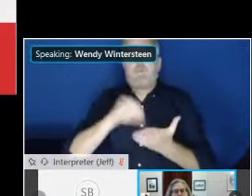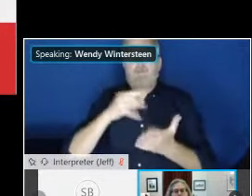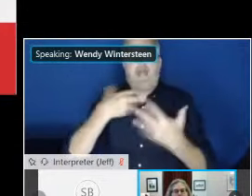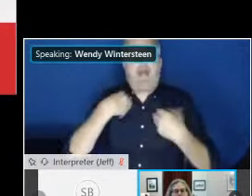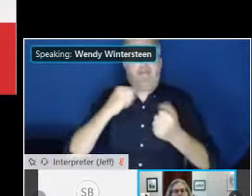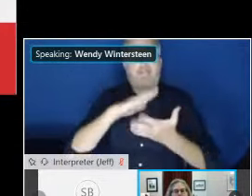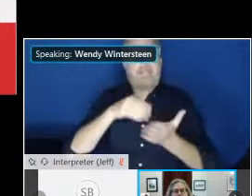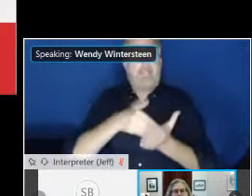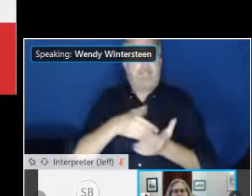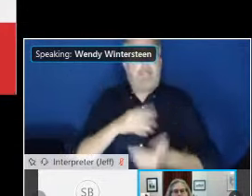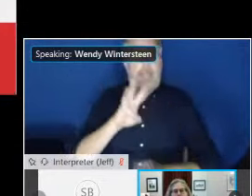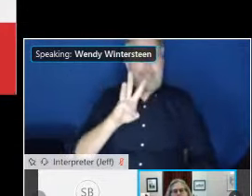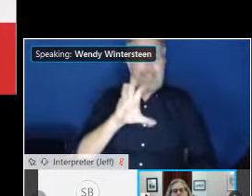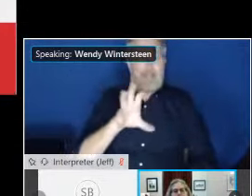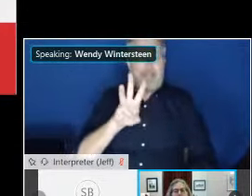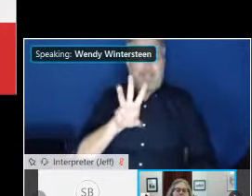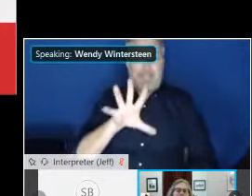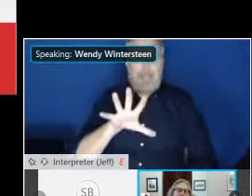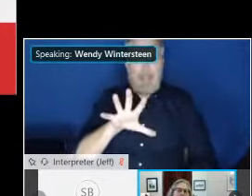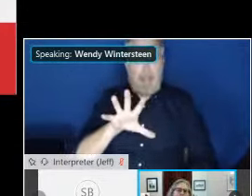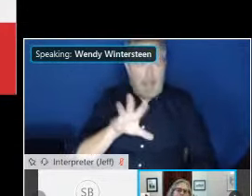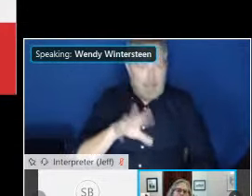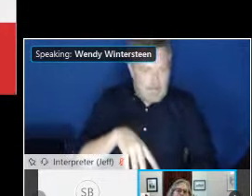665 positive cases for a